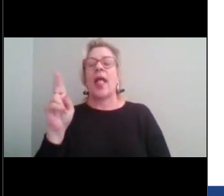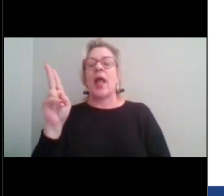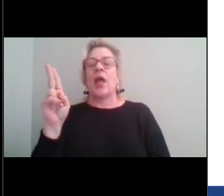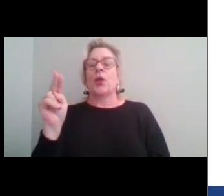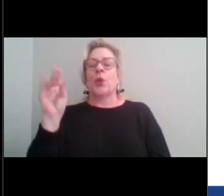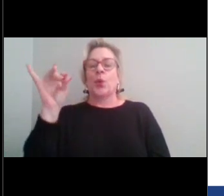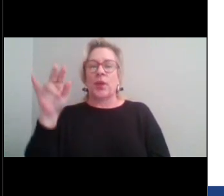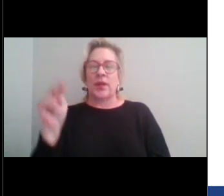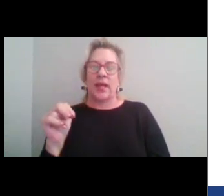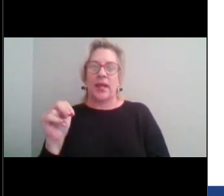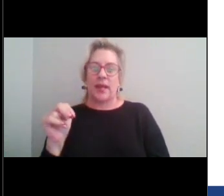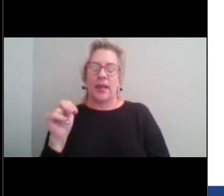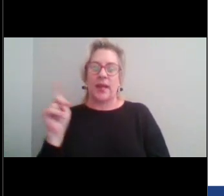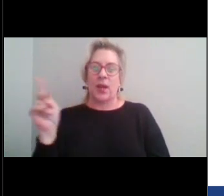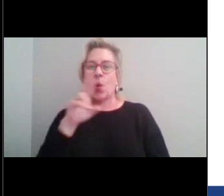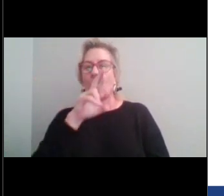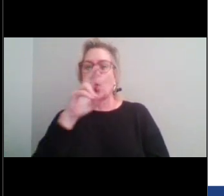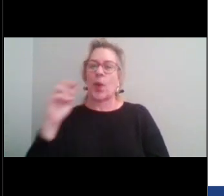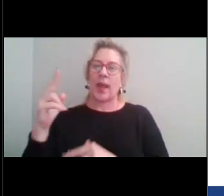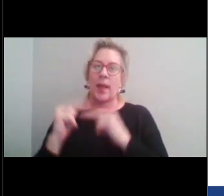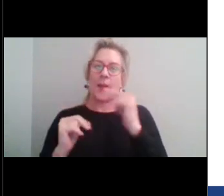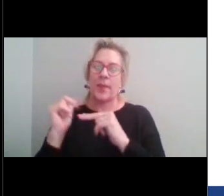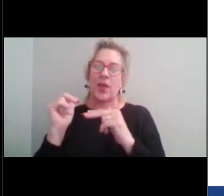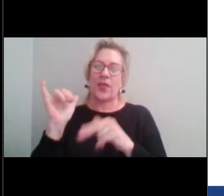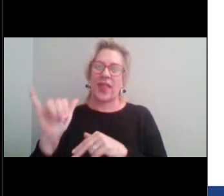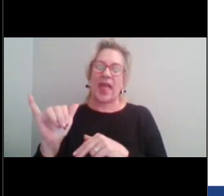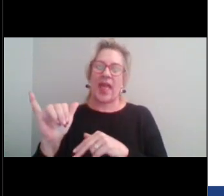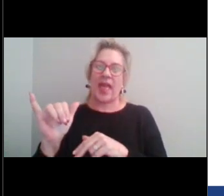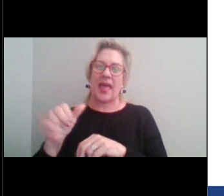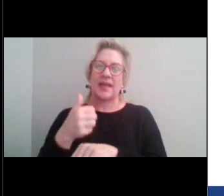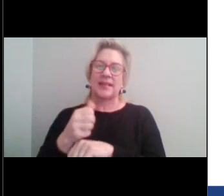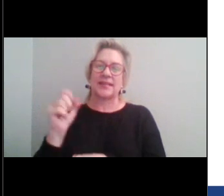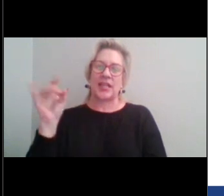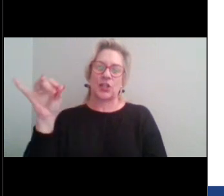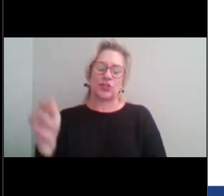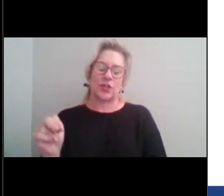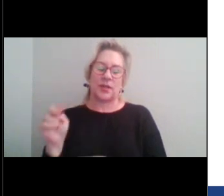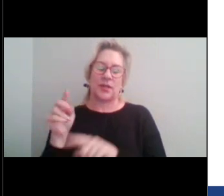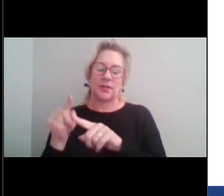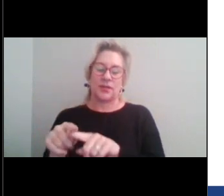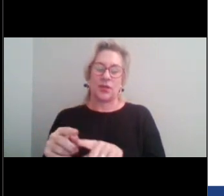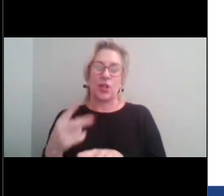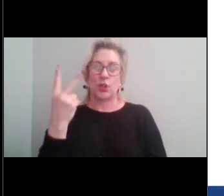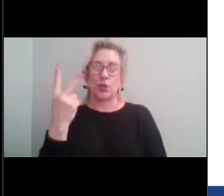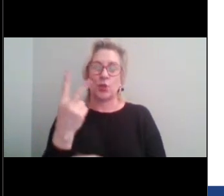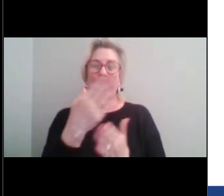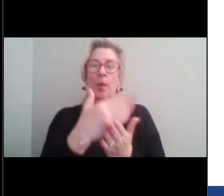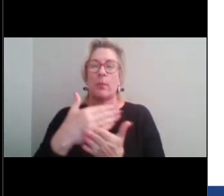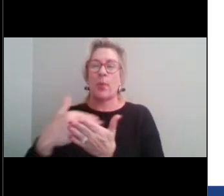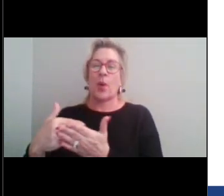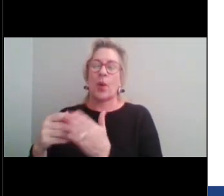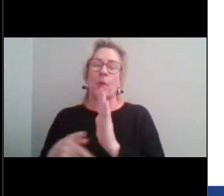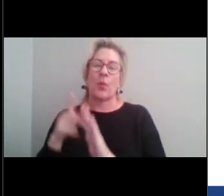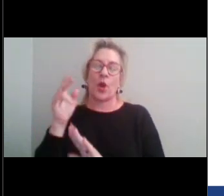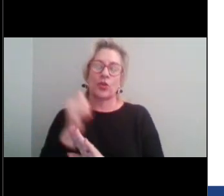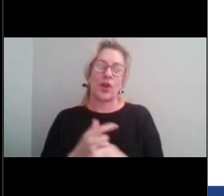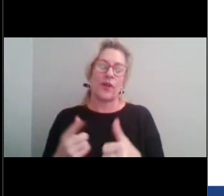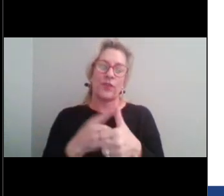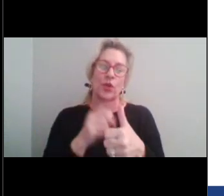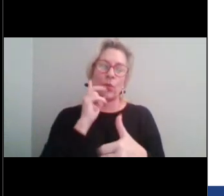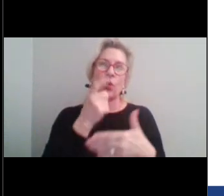rebuild. And that is for us about $440 million on a 2-phase project. The first phase will cost